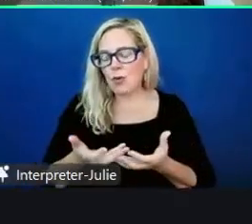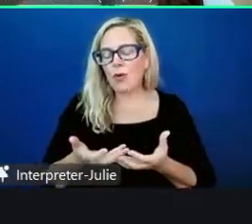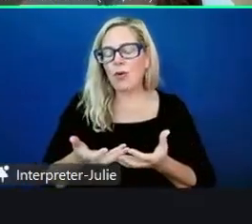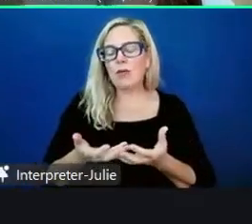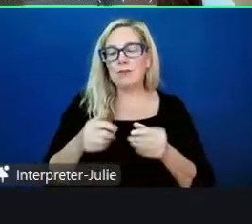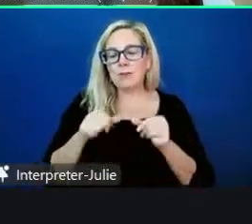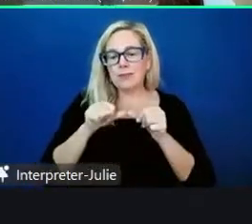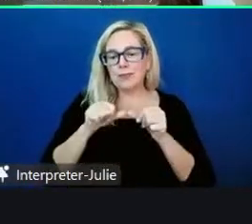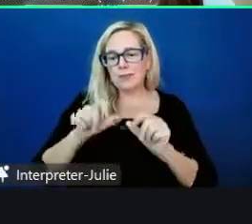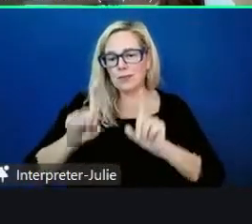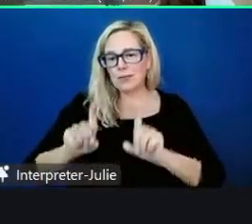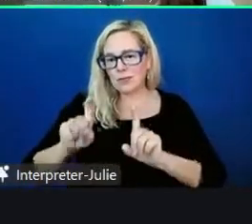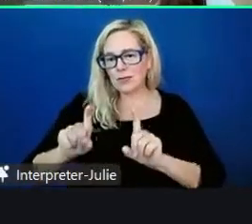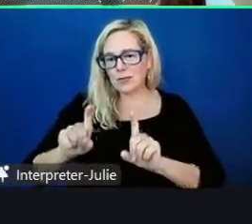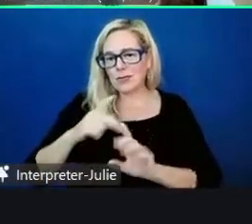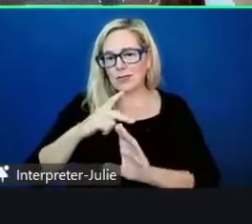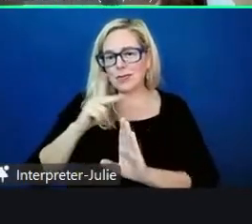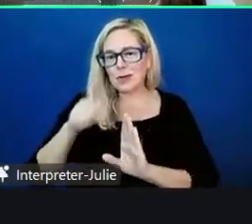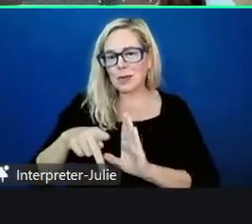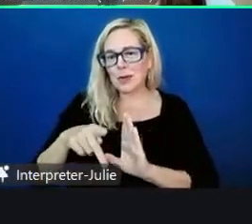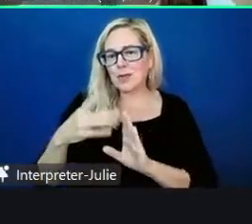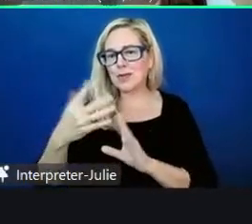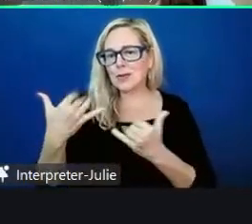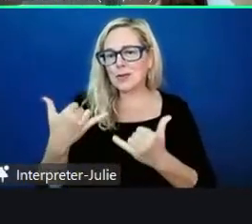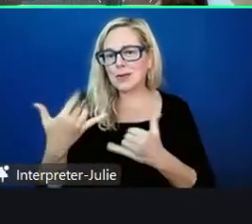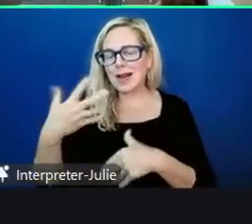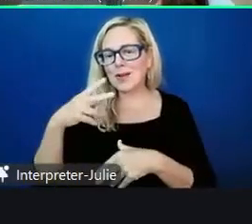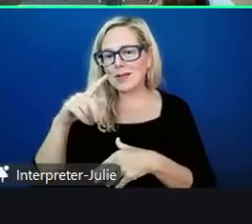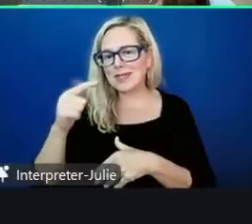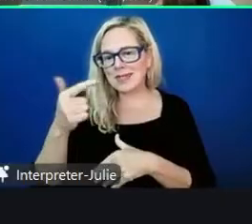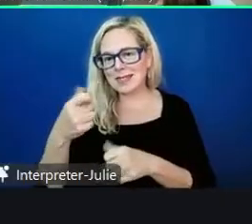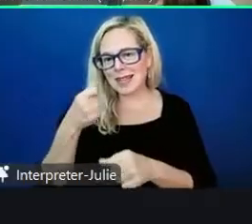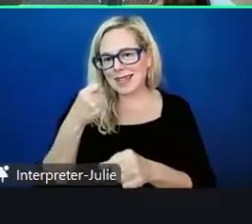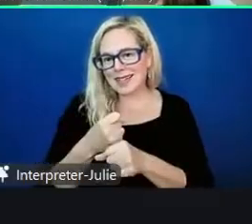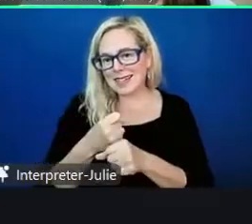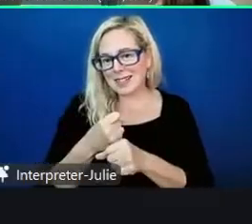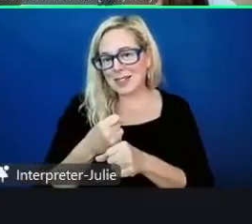program the following year, so it's in its second year currently right now.